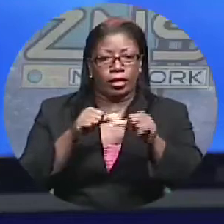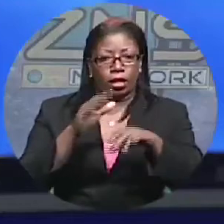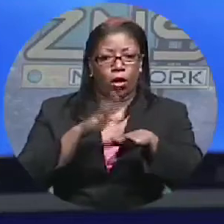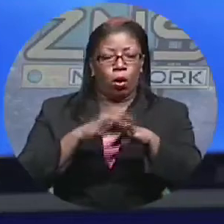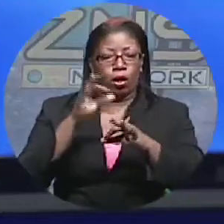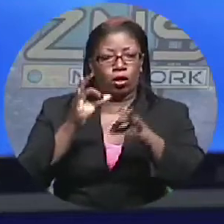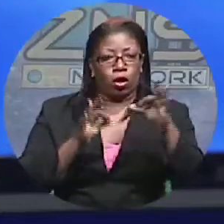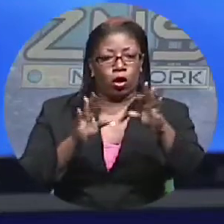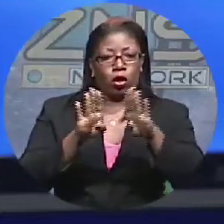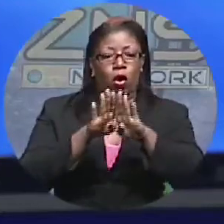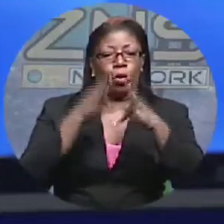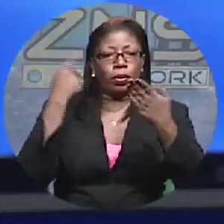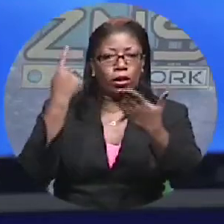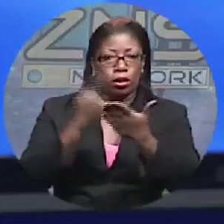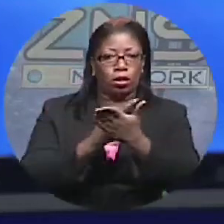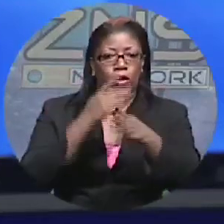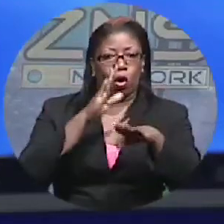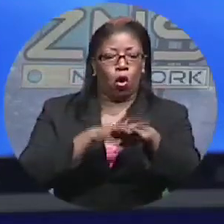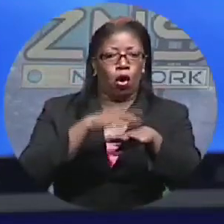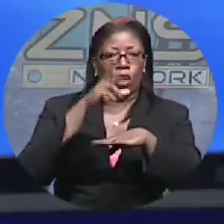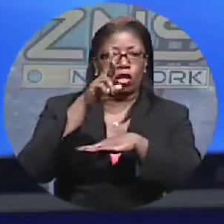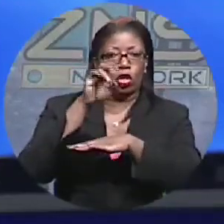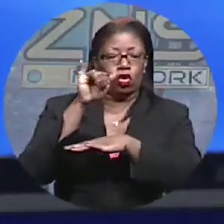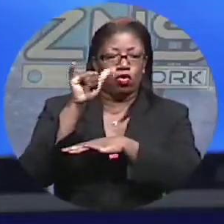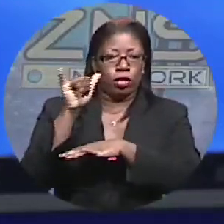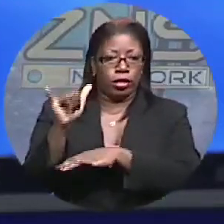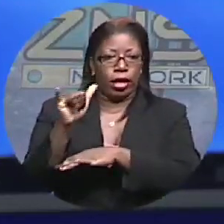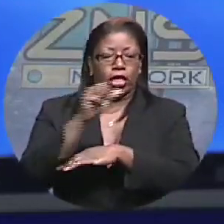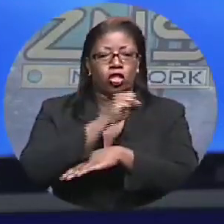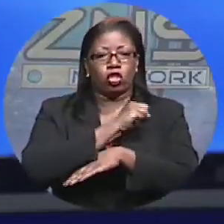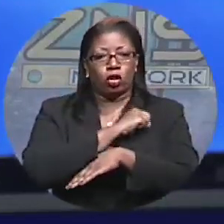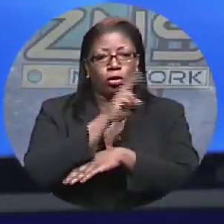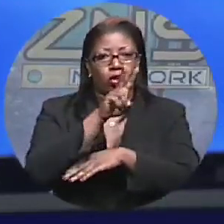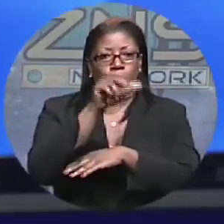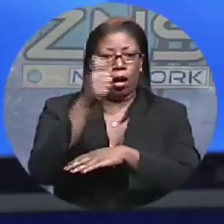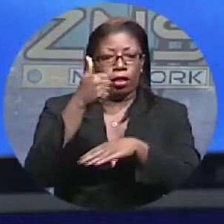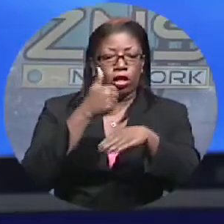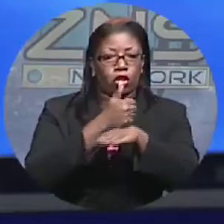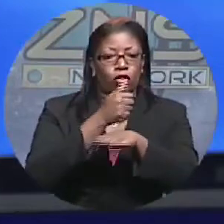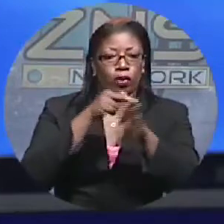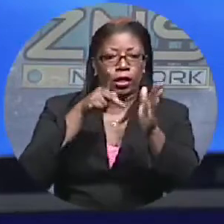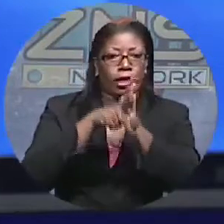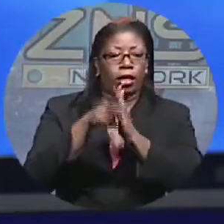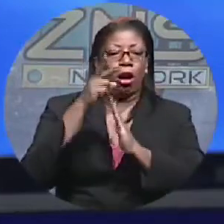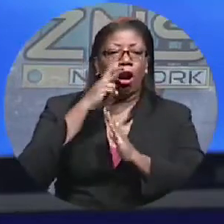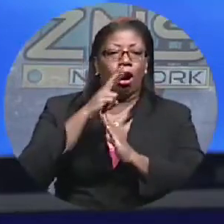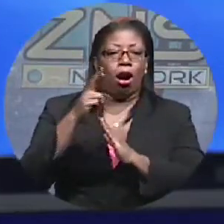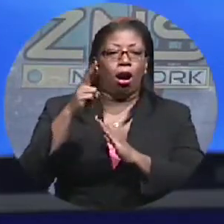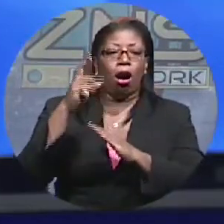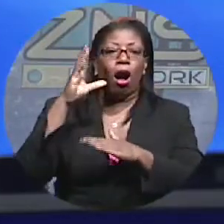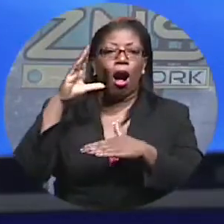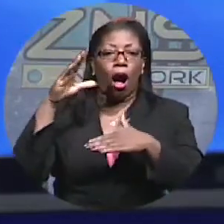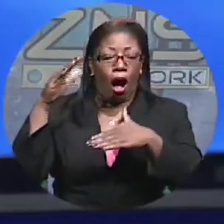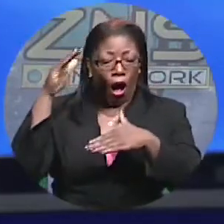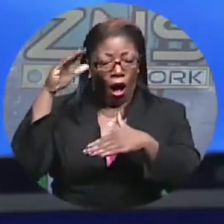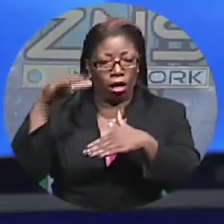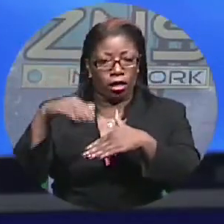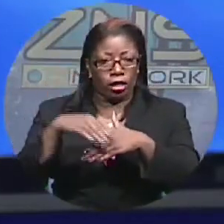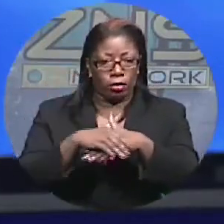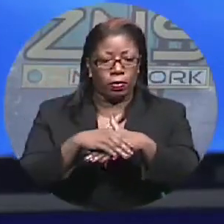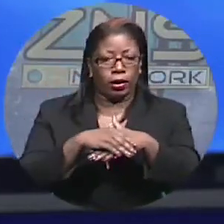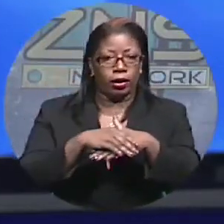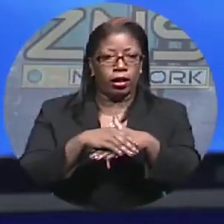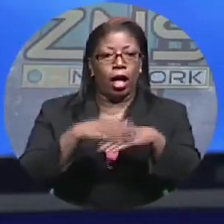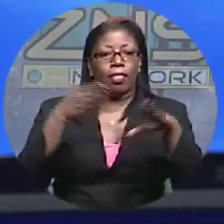Opening arguments began in the trial of Renee Sherman. She, along with two others, are accused of killing her husband, banker Stephen Sherman, last